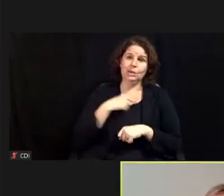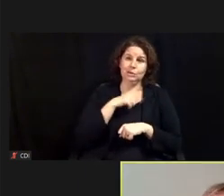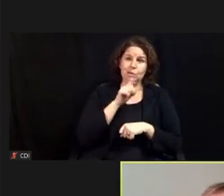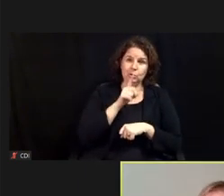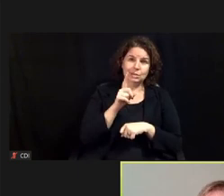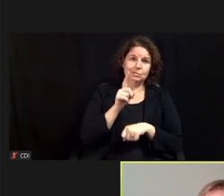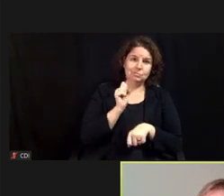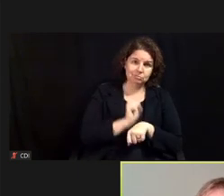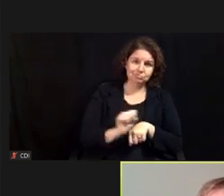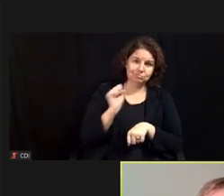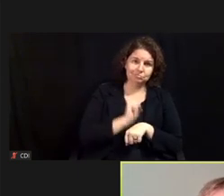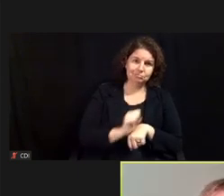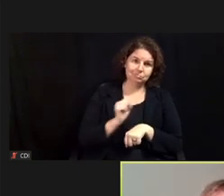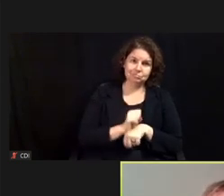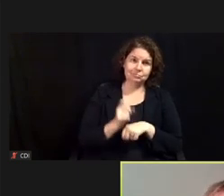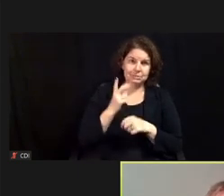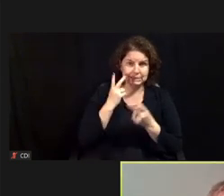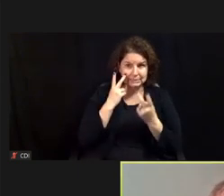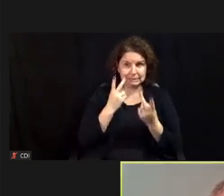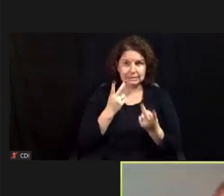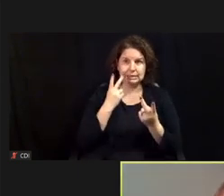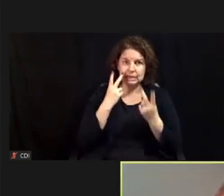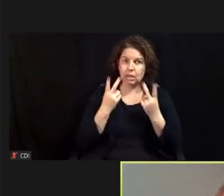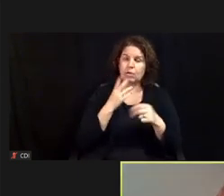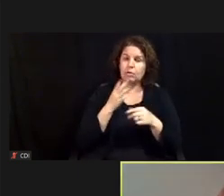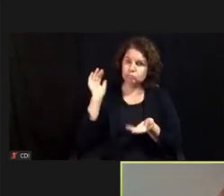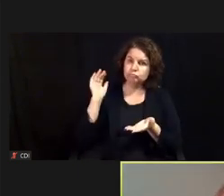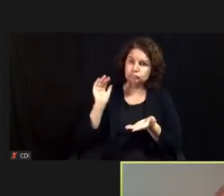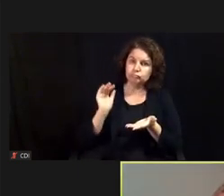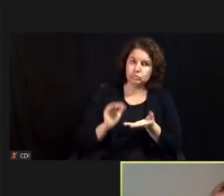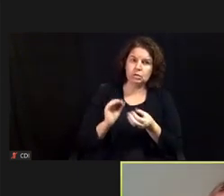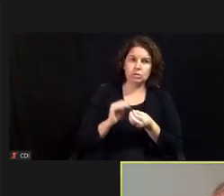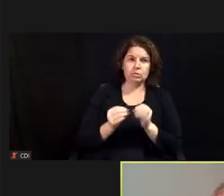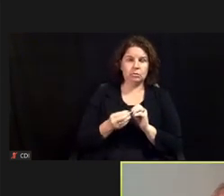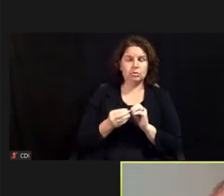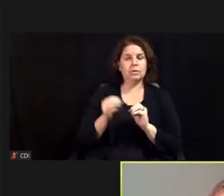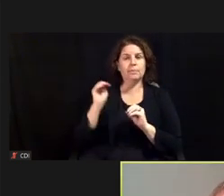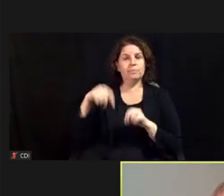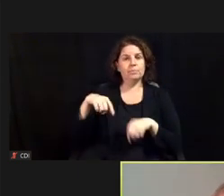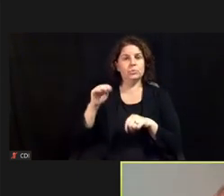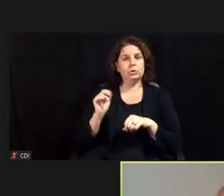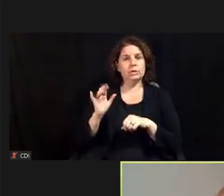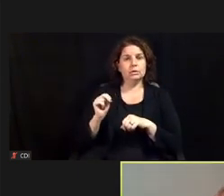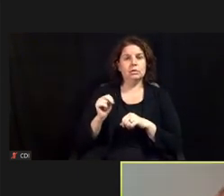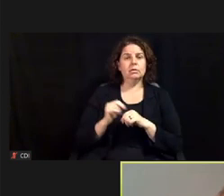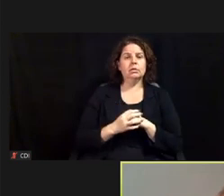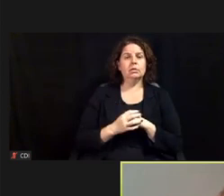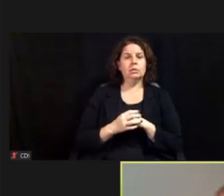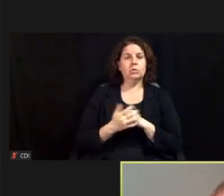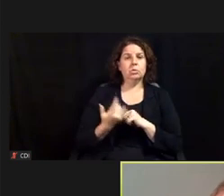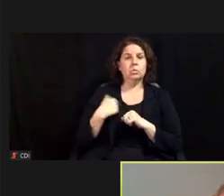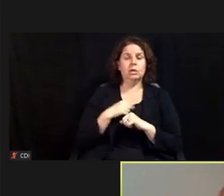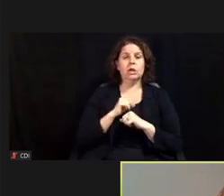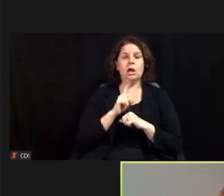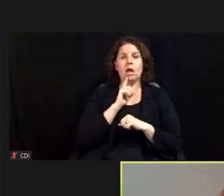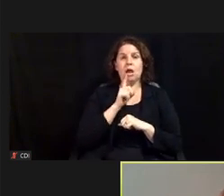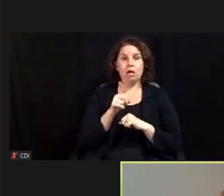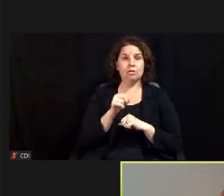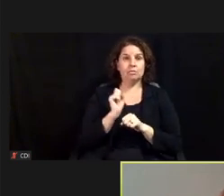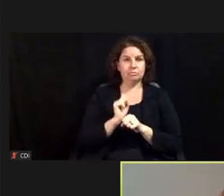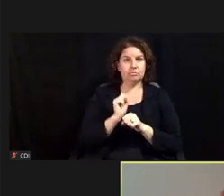we are seeing reductions in case counts in Marin, and we are partially open. In fact, we are largely